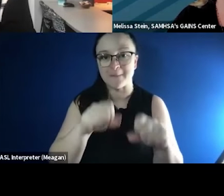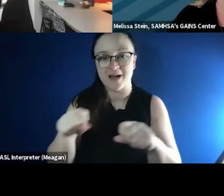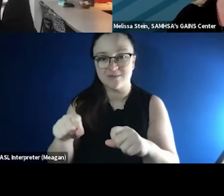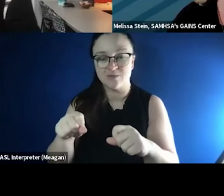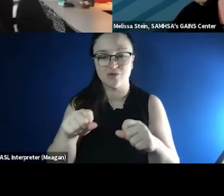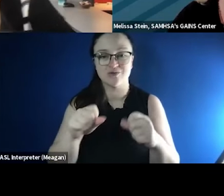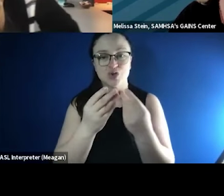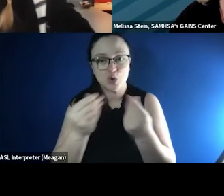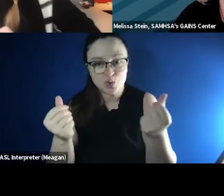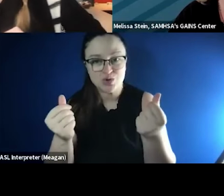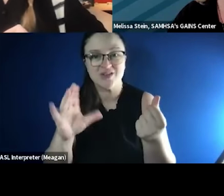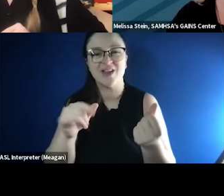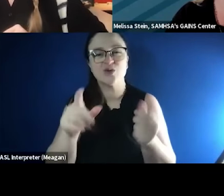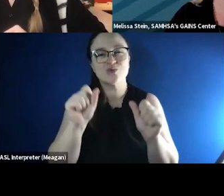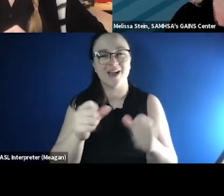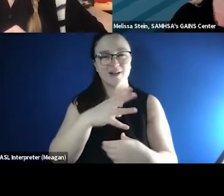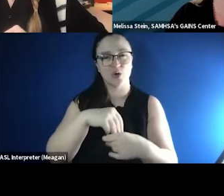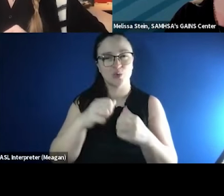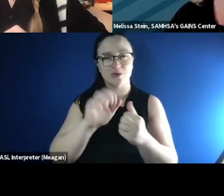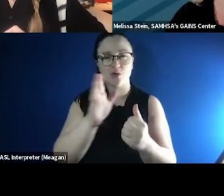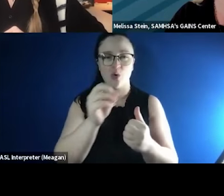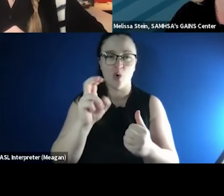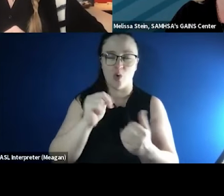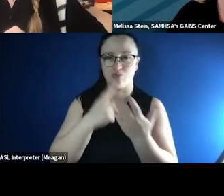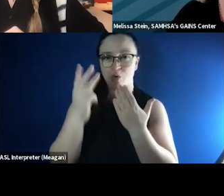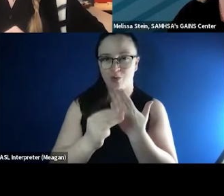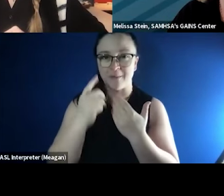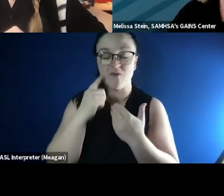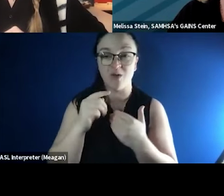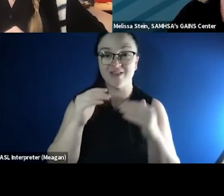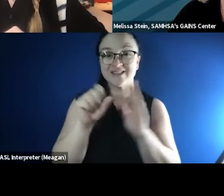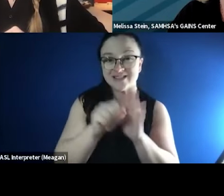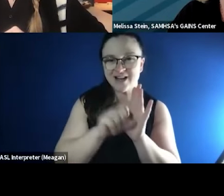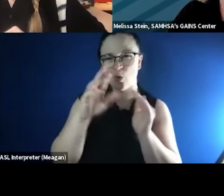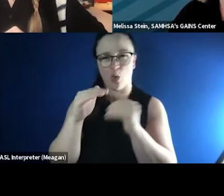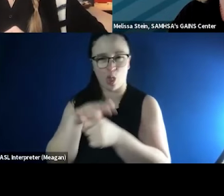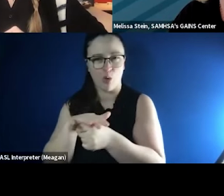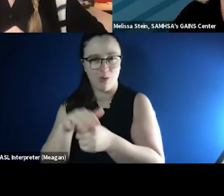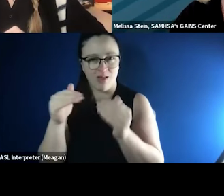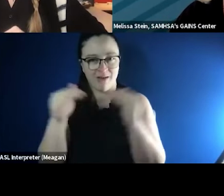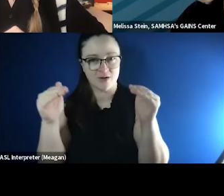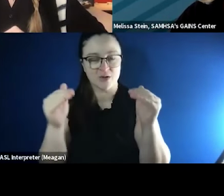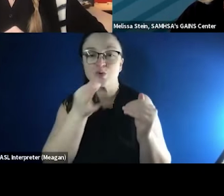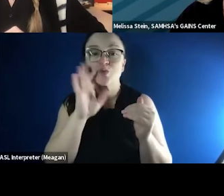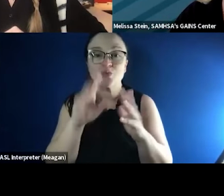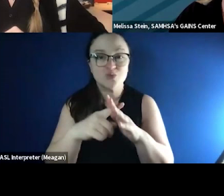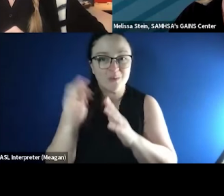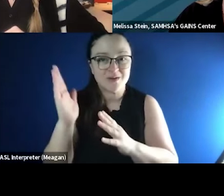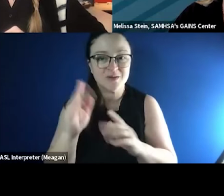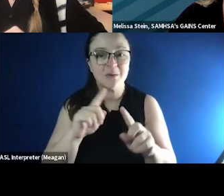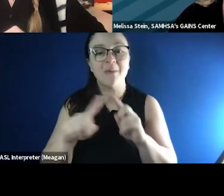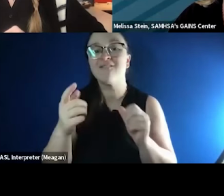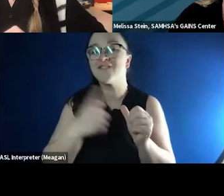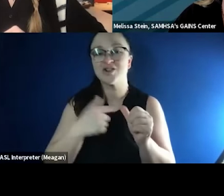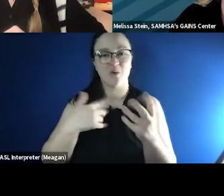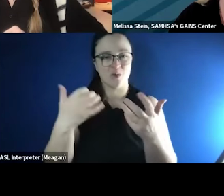in your own agencies or programs at the state or local level. We'll be moving on to our presentation shortly, but first I'd like to briefly